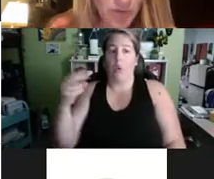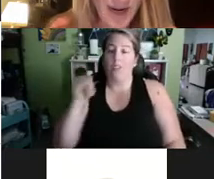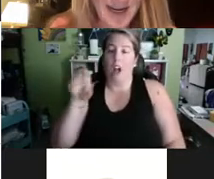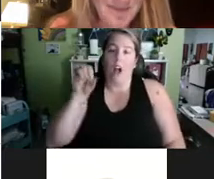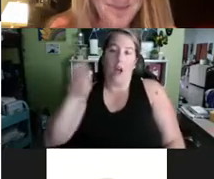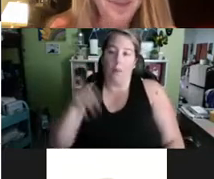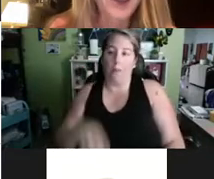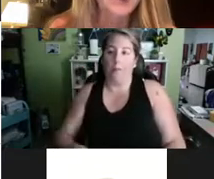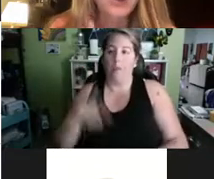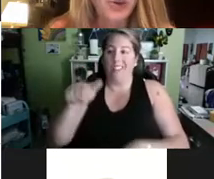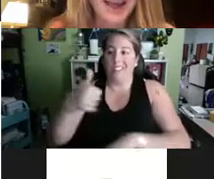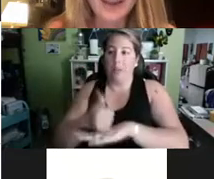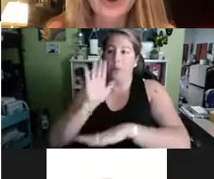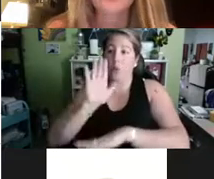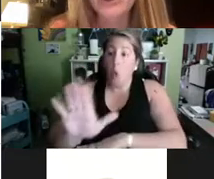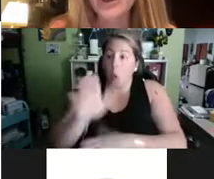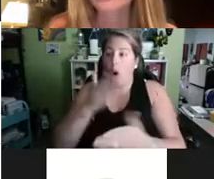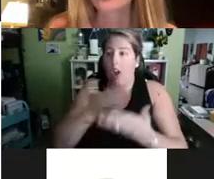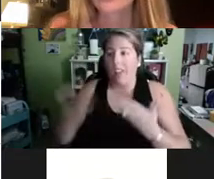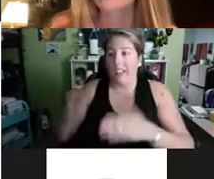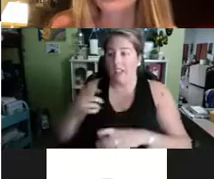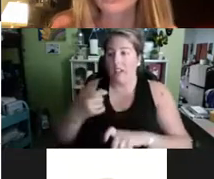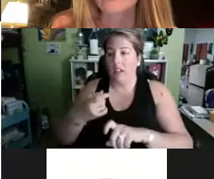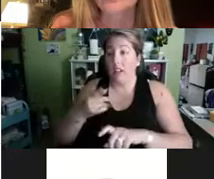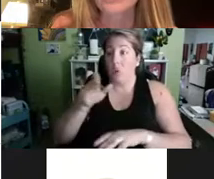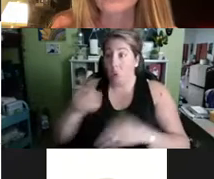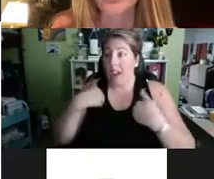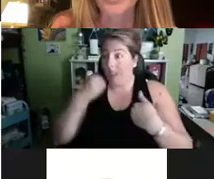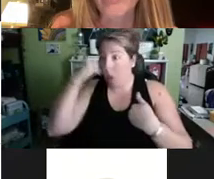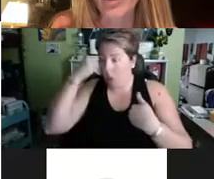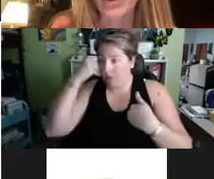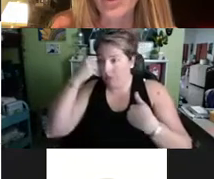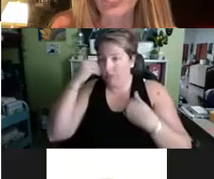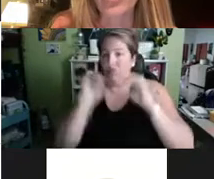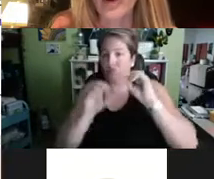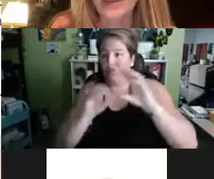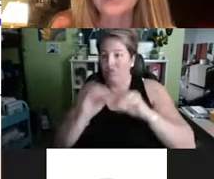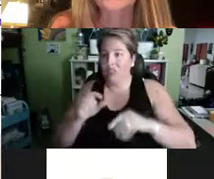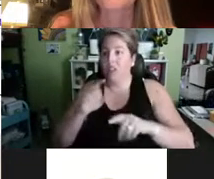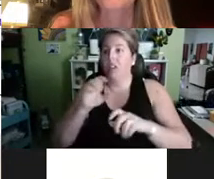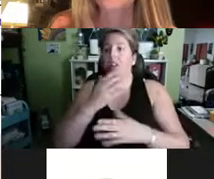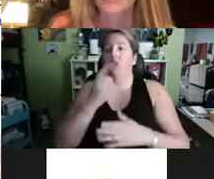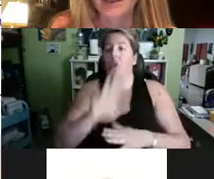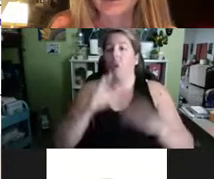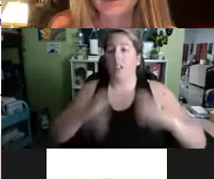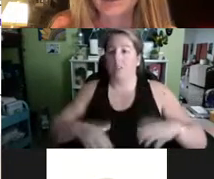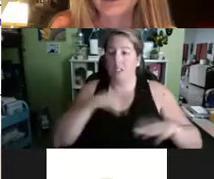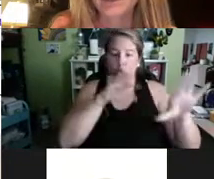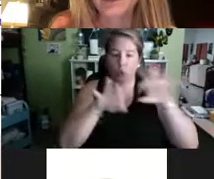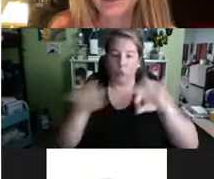sure there's a way. I just don't know how to do it, but I'm sure there's a way that you could have them just even pay for it right